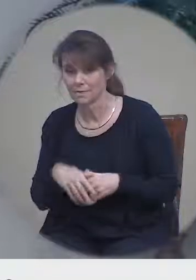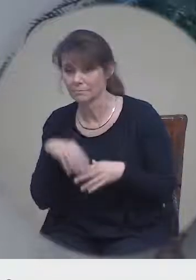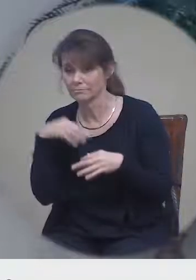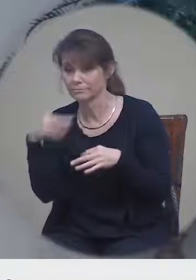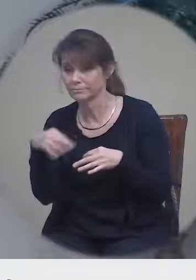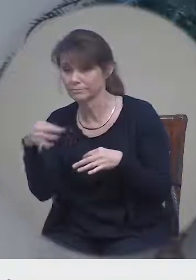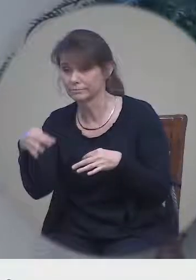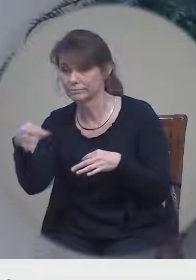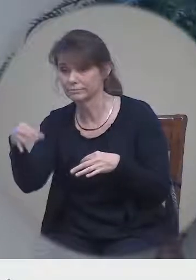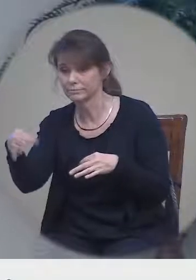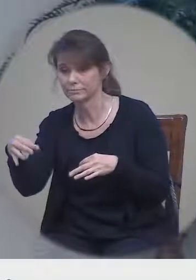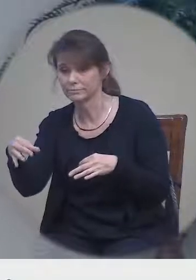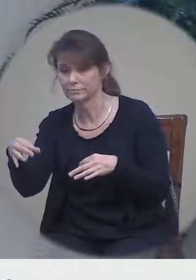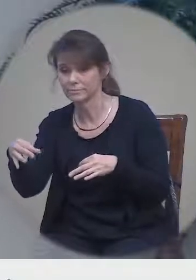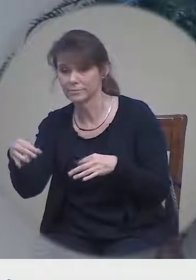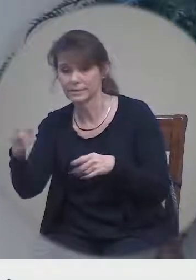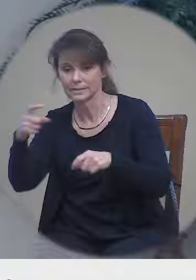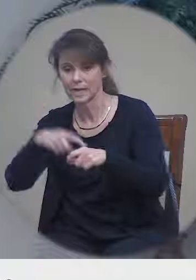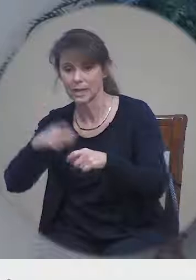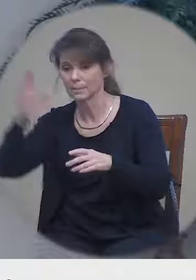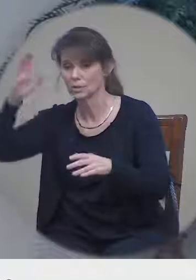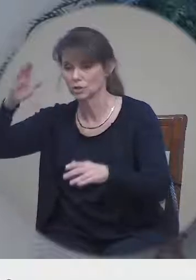Did you ever think about that?